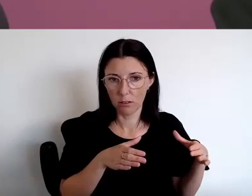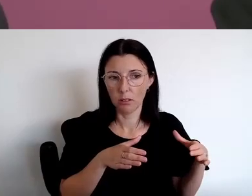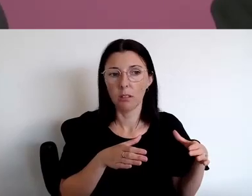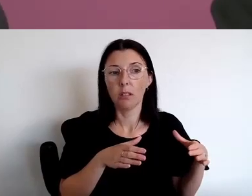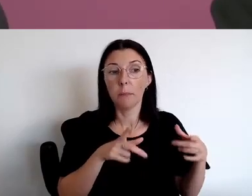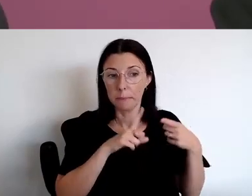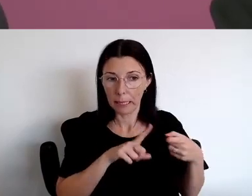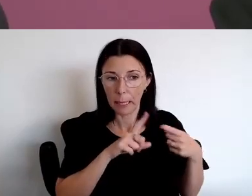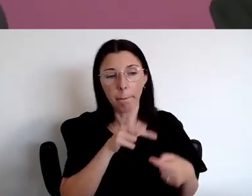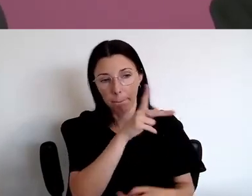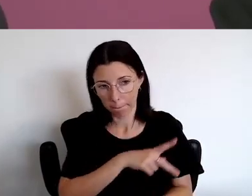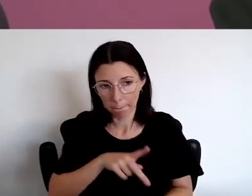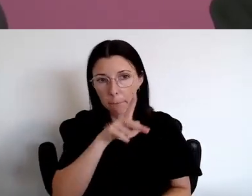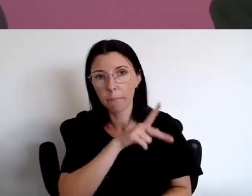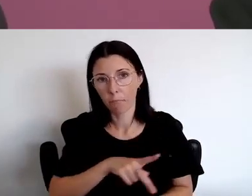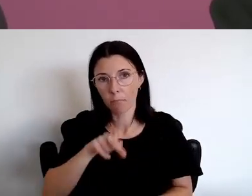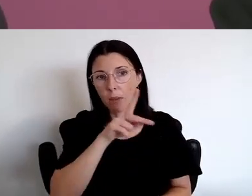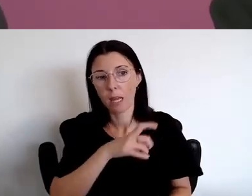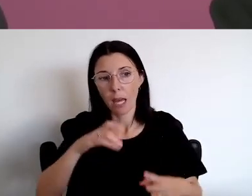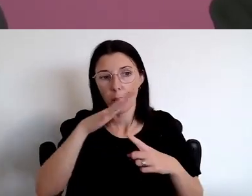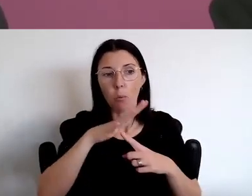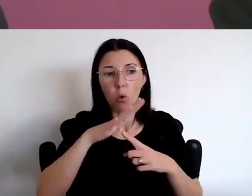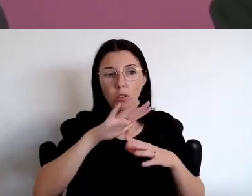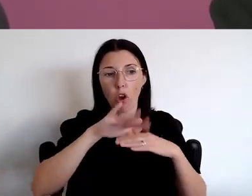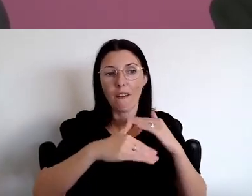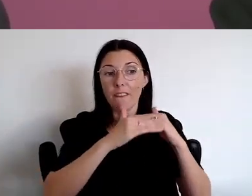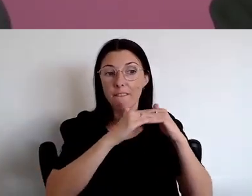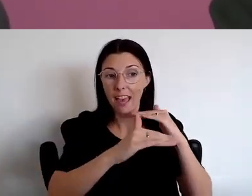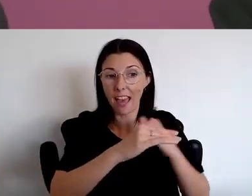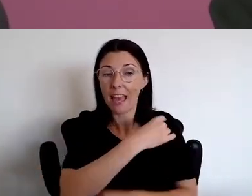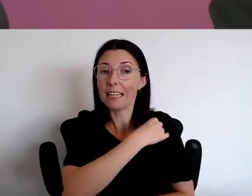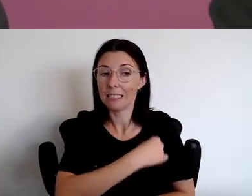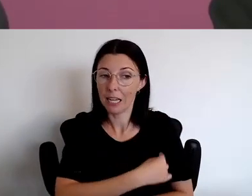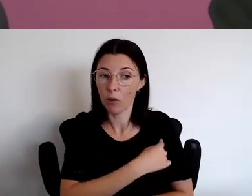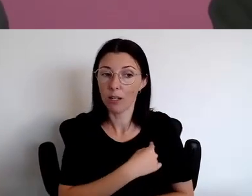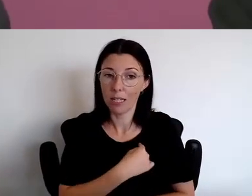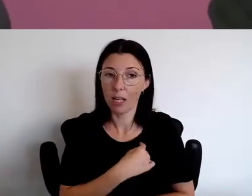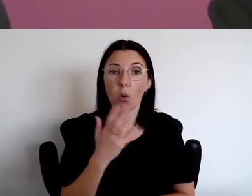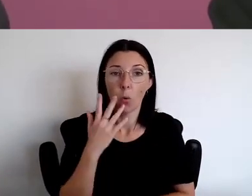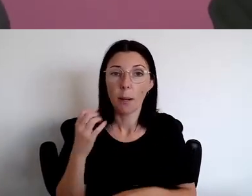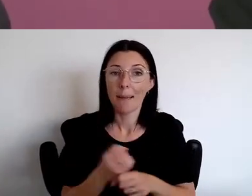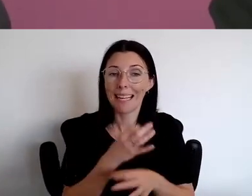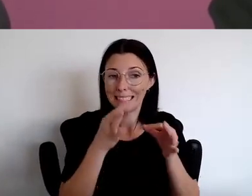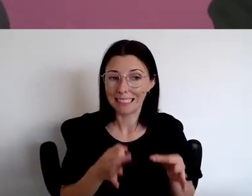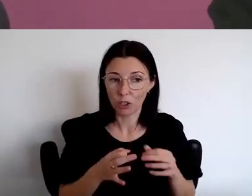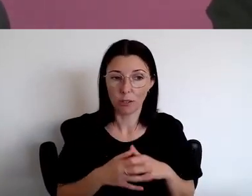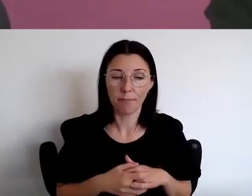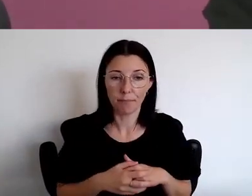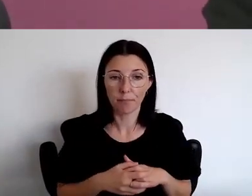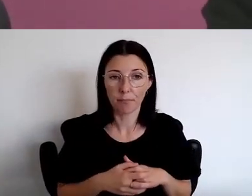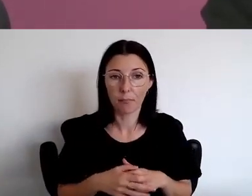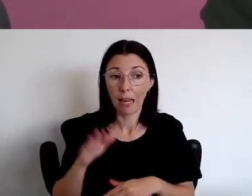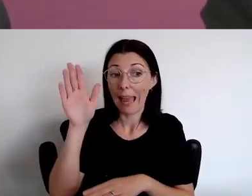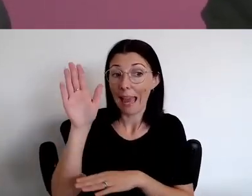reiterating the importance of that fairness and integrity in decision making, and that external parties will look to